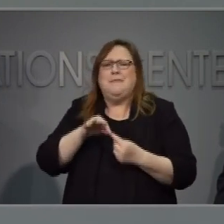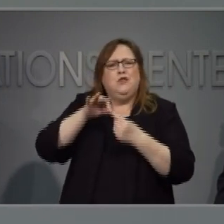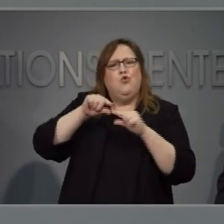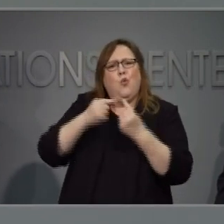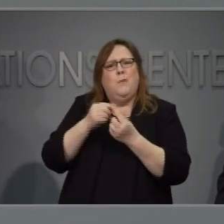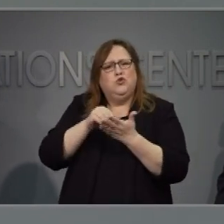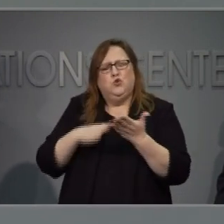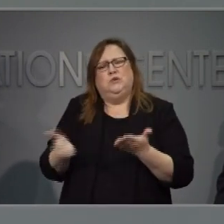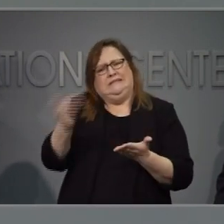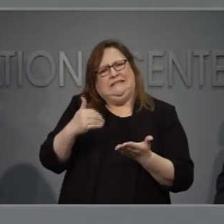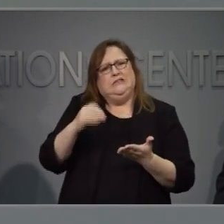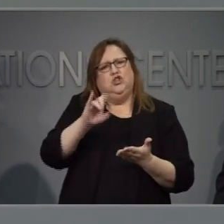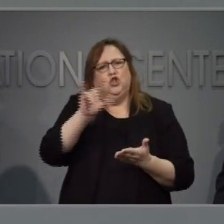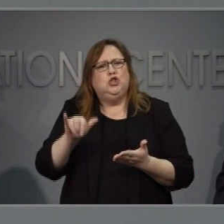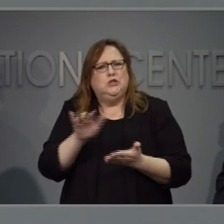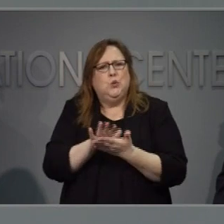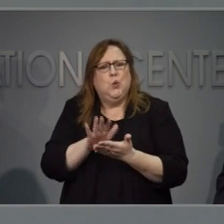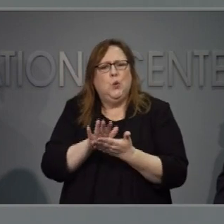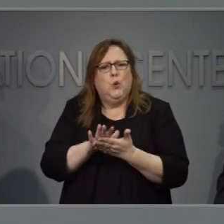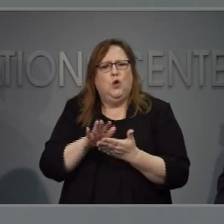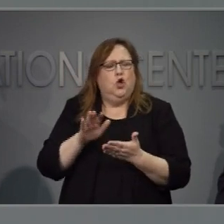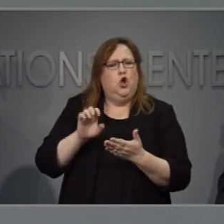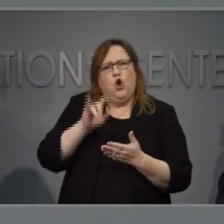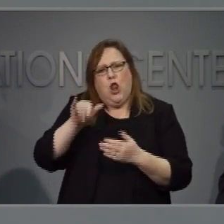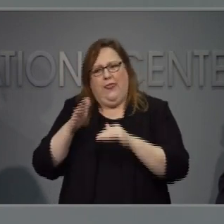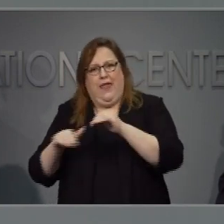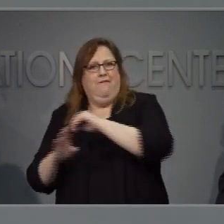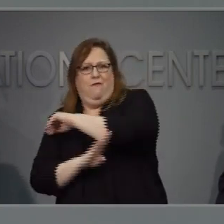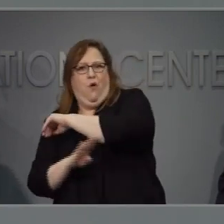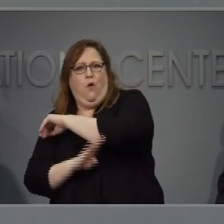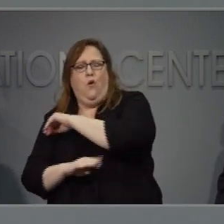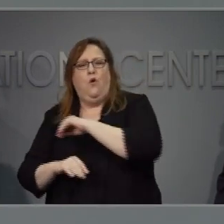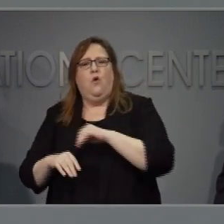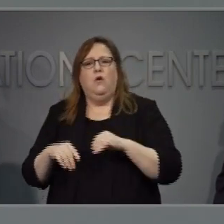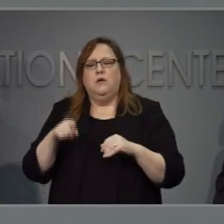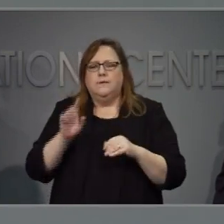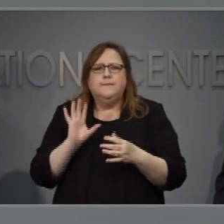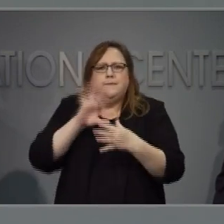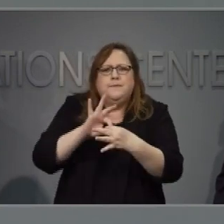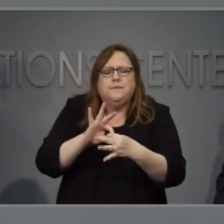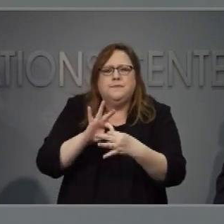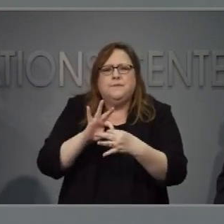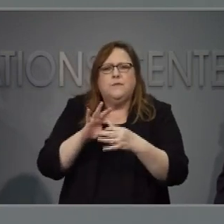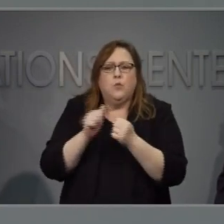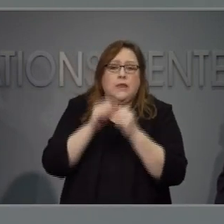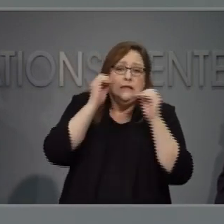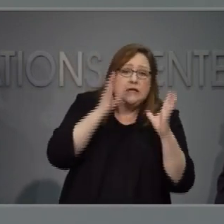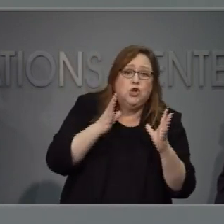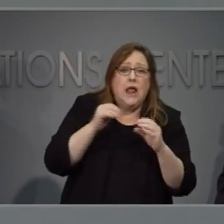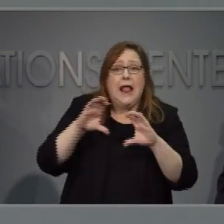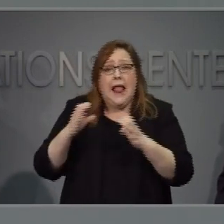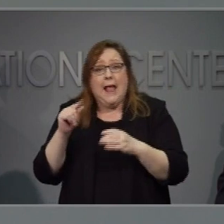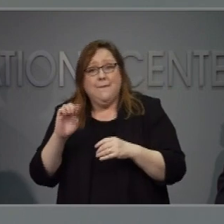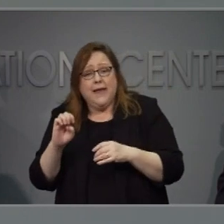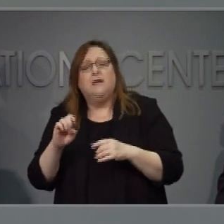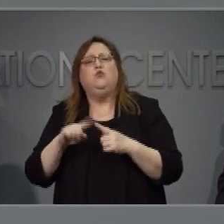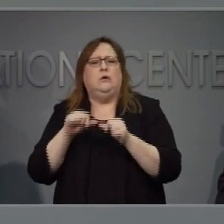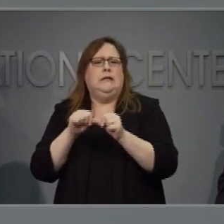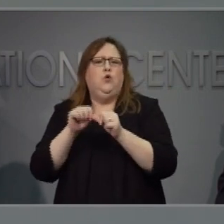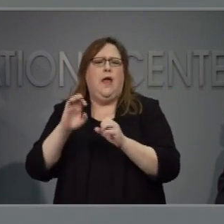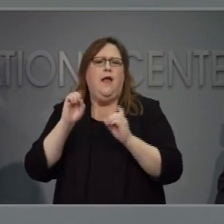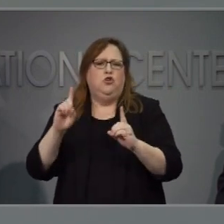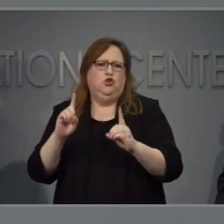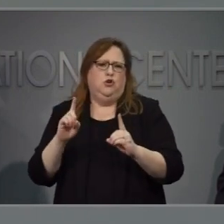school year, reestablishing their relationships with teachers and their classmates as they continue their education.